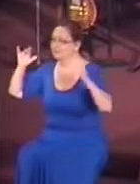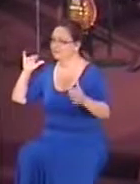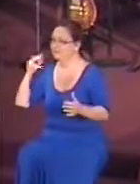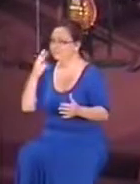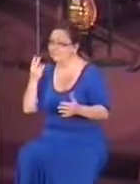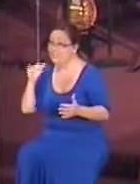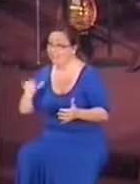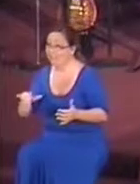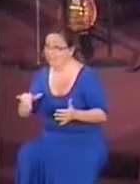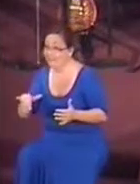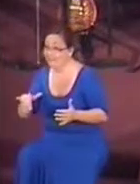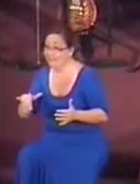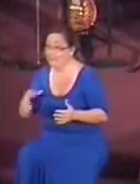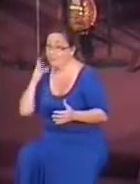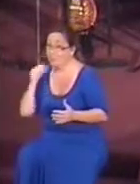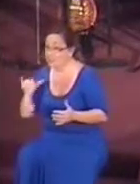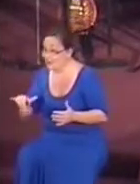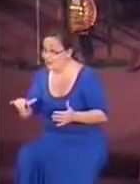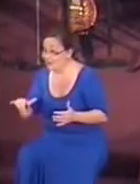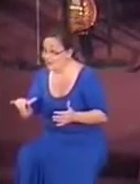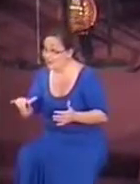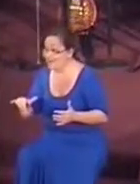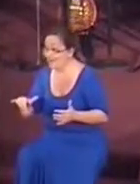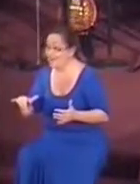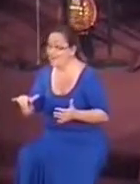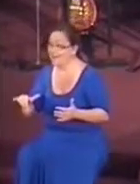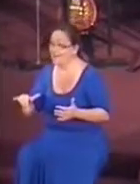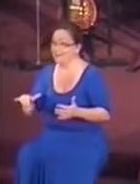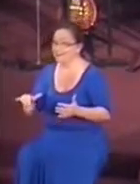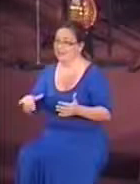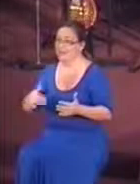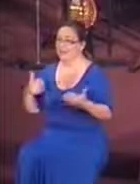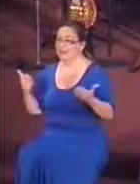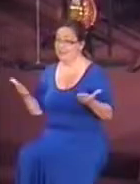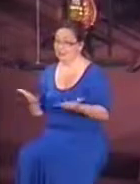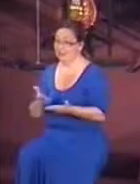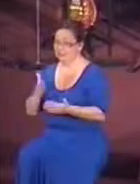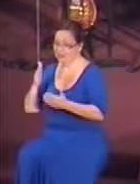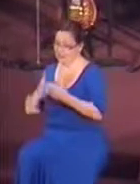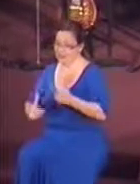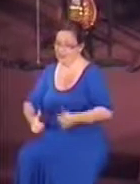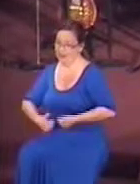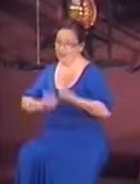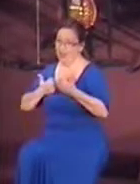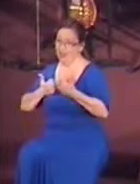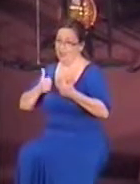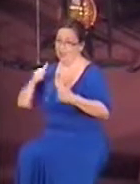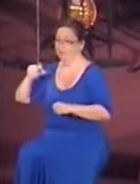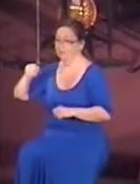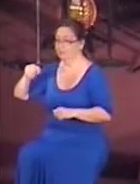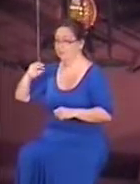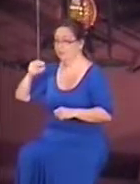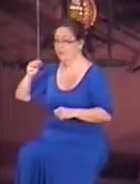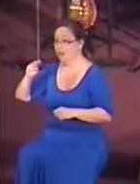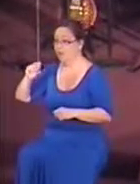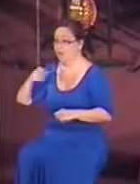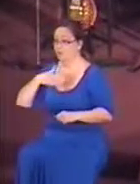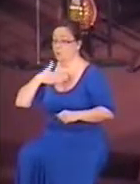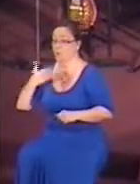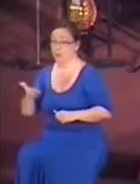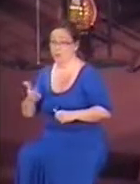things. Imagine experiencing that. And here, at the end of his life, Thomas, who was willing